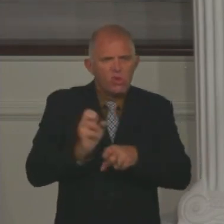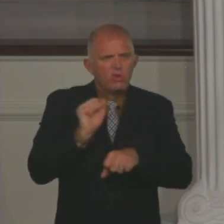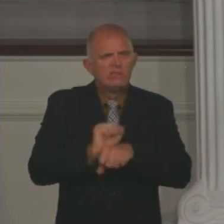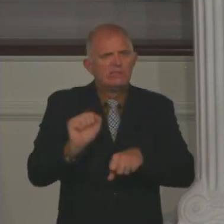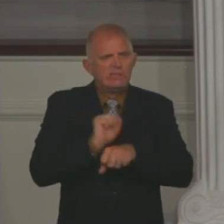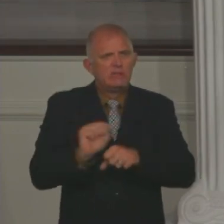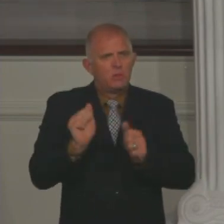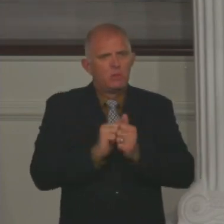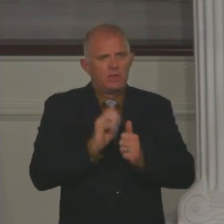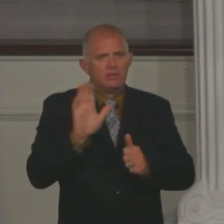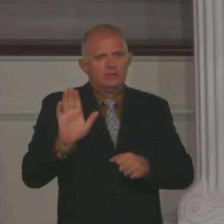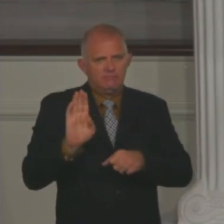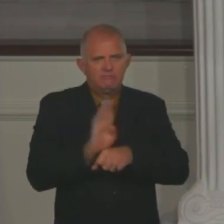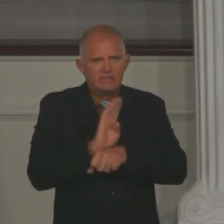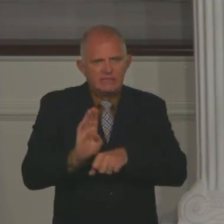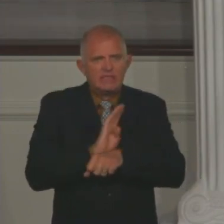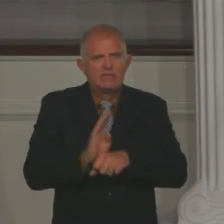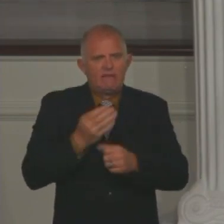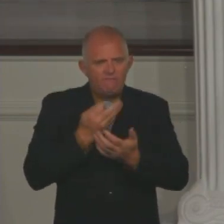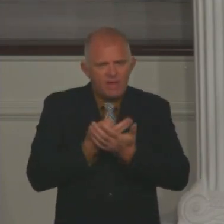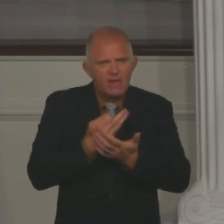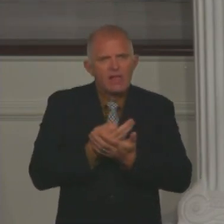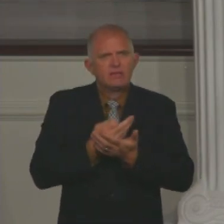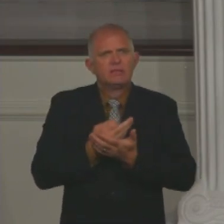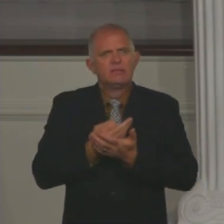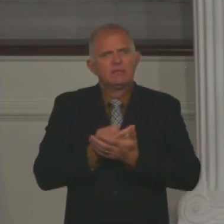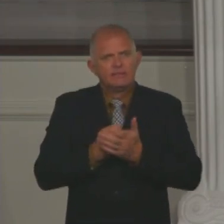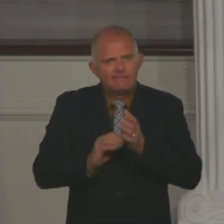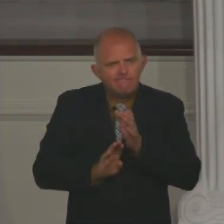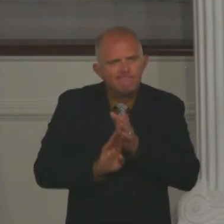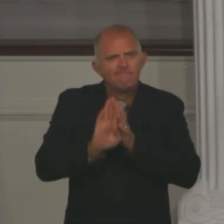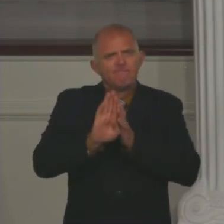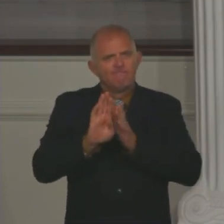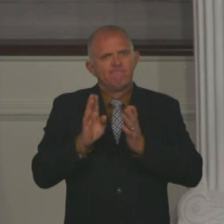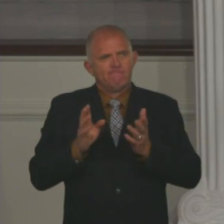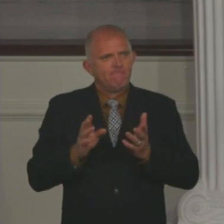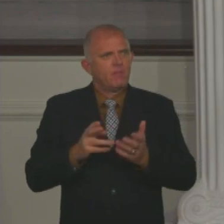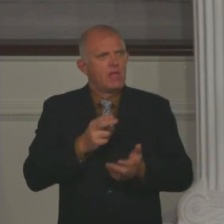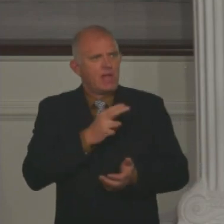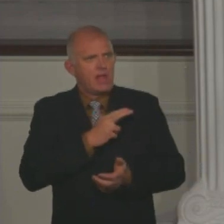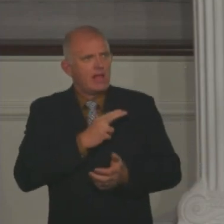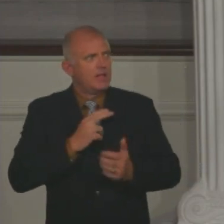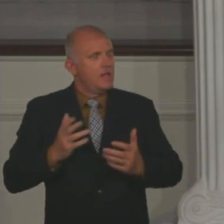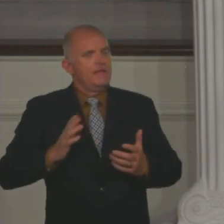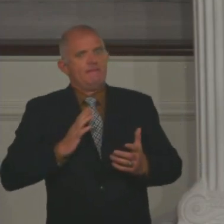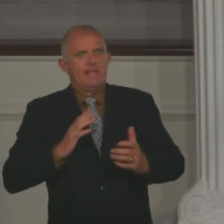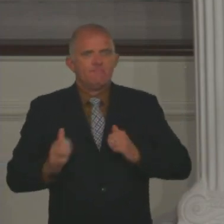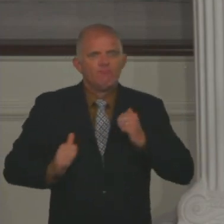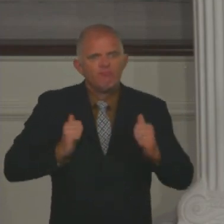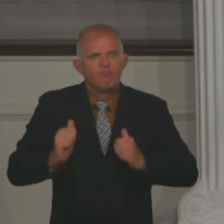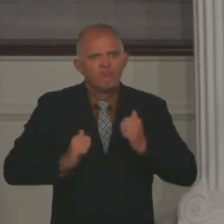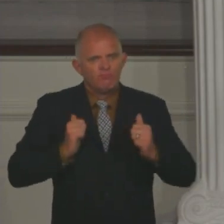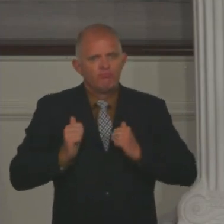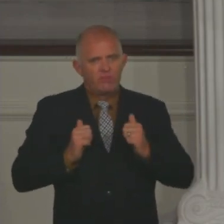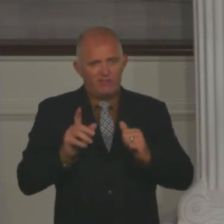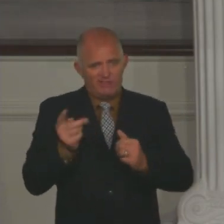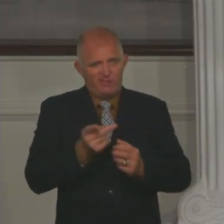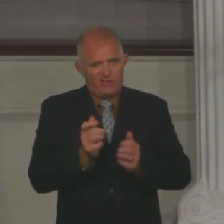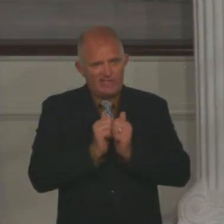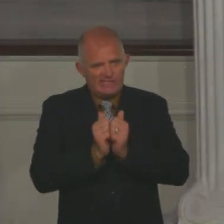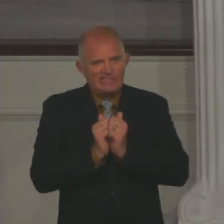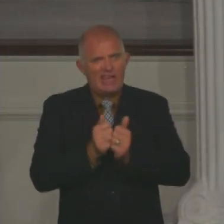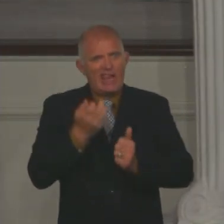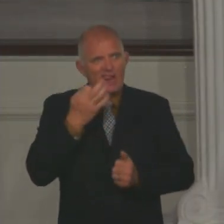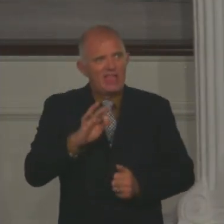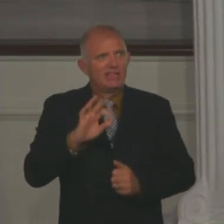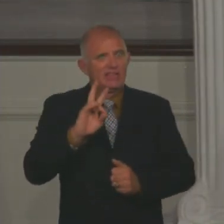business and his financial wherewithal with a man who had a passion. That was in 1972. They opened the